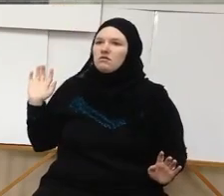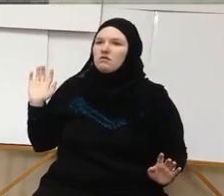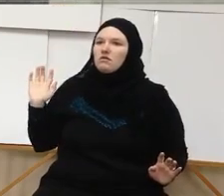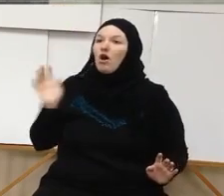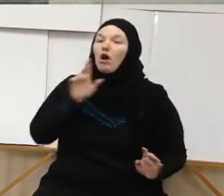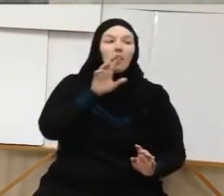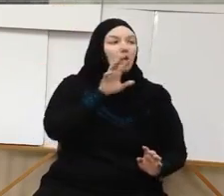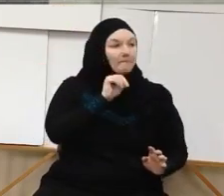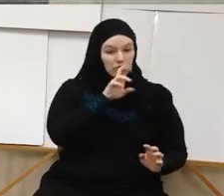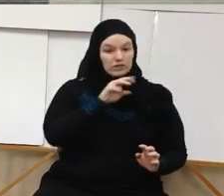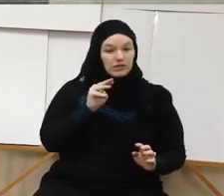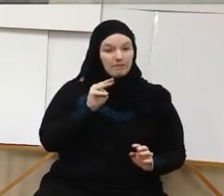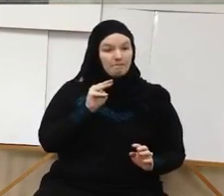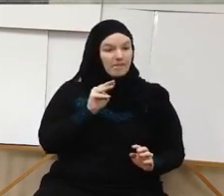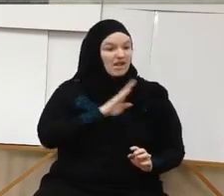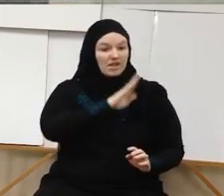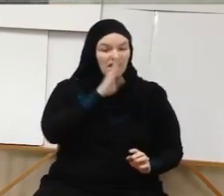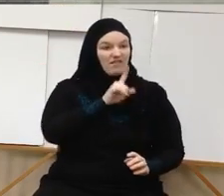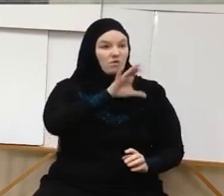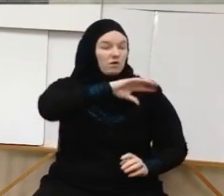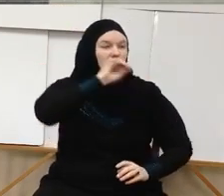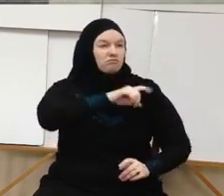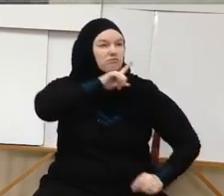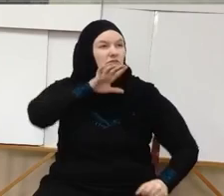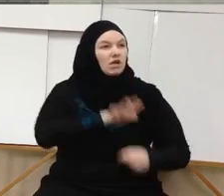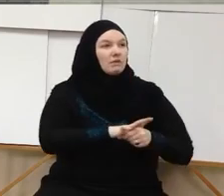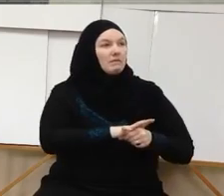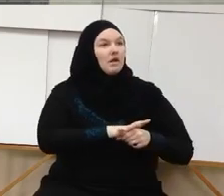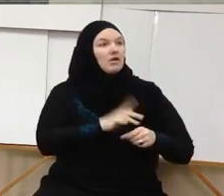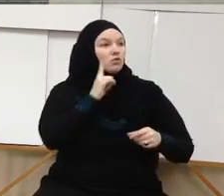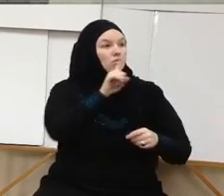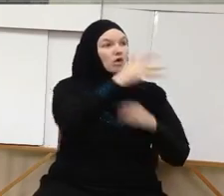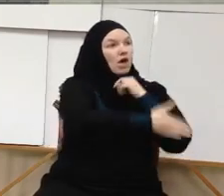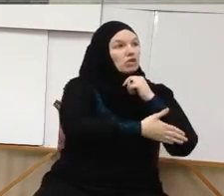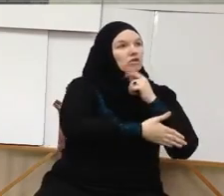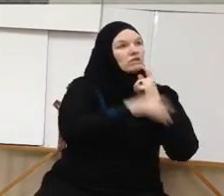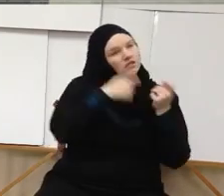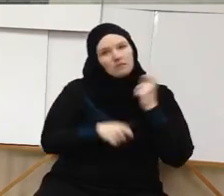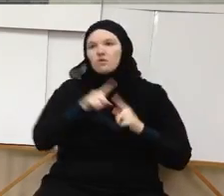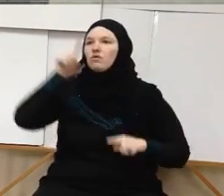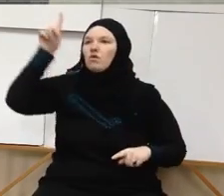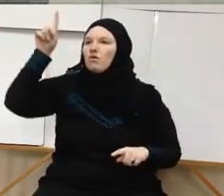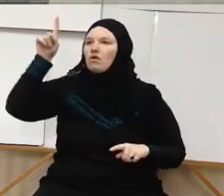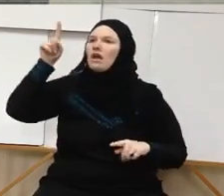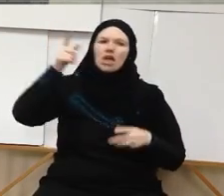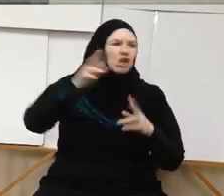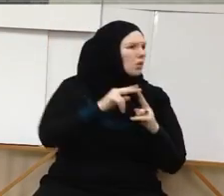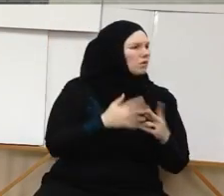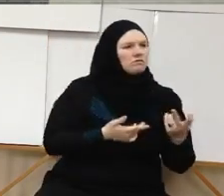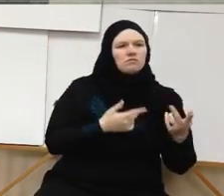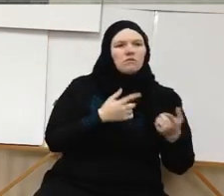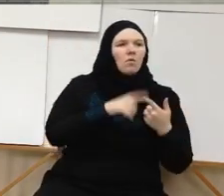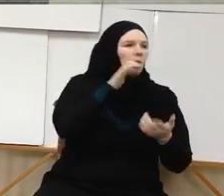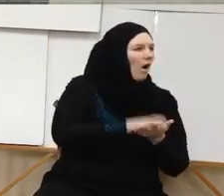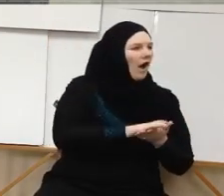anybody that runs contrary to his or her commitment to Allah, including wife to a husband, a